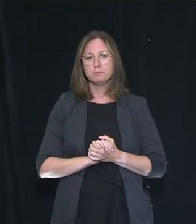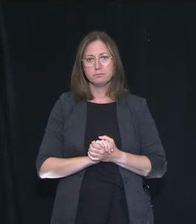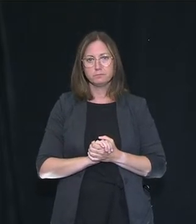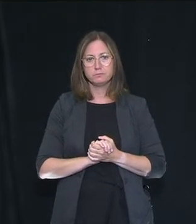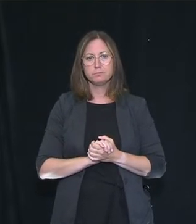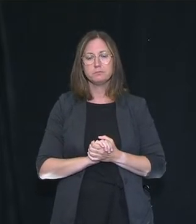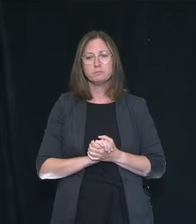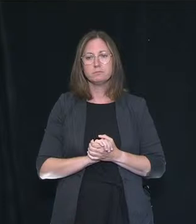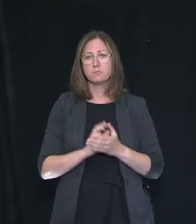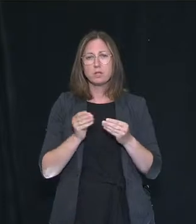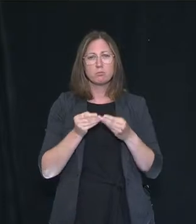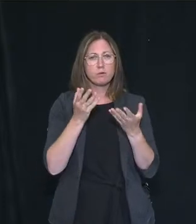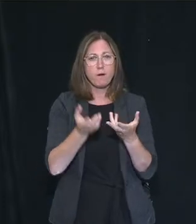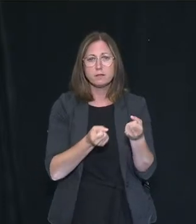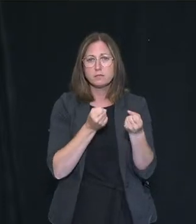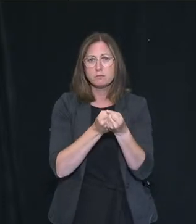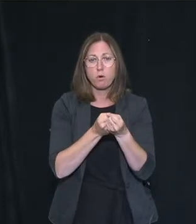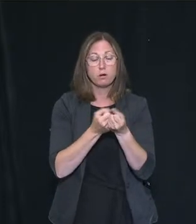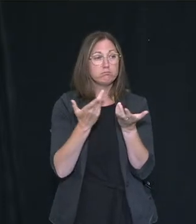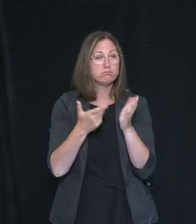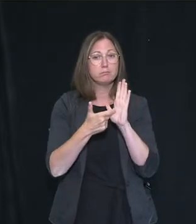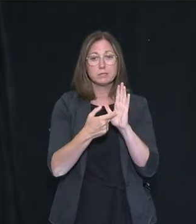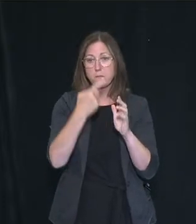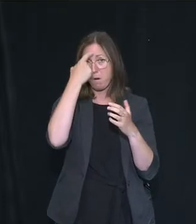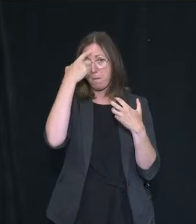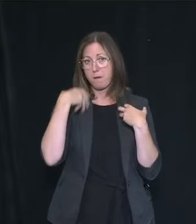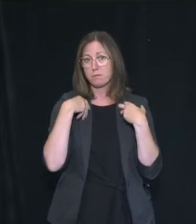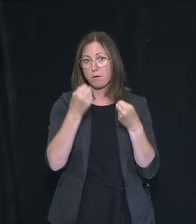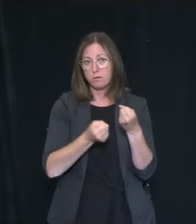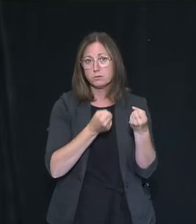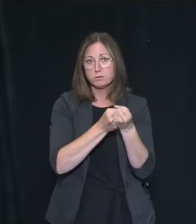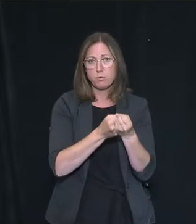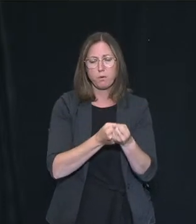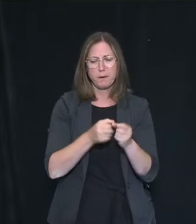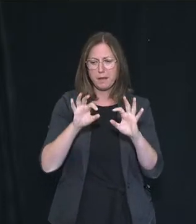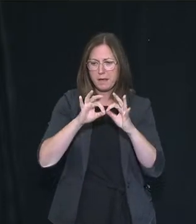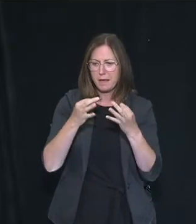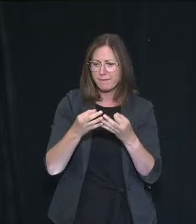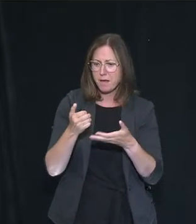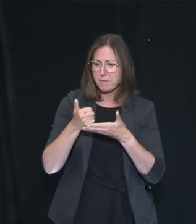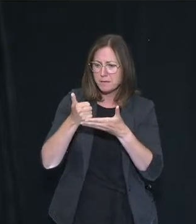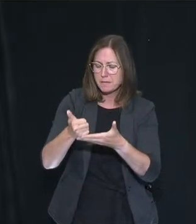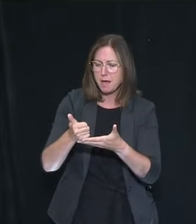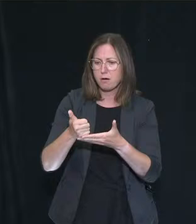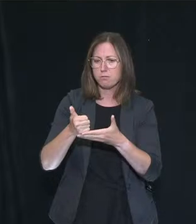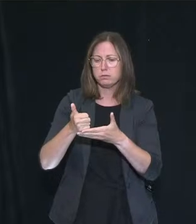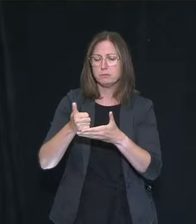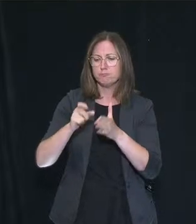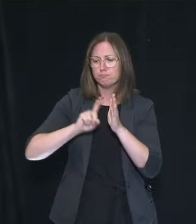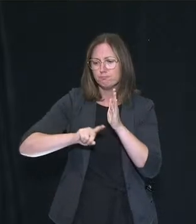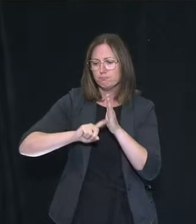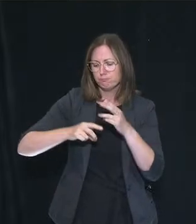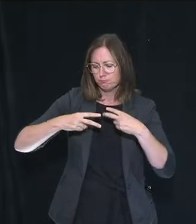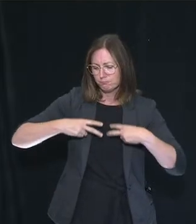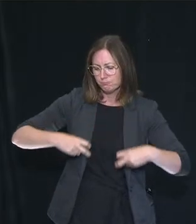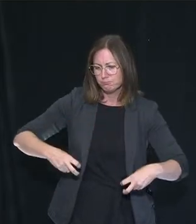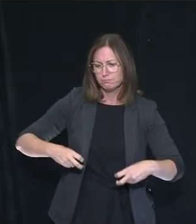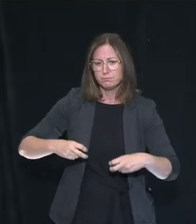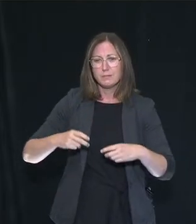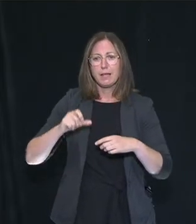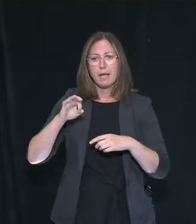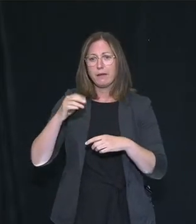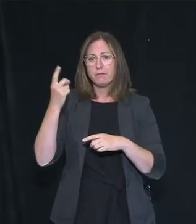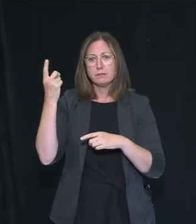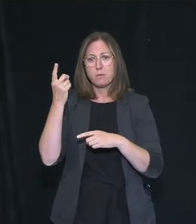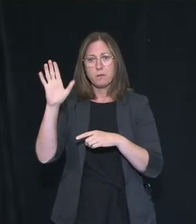Support in terms of mental health resources, helping families discover the true fate of those who never made it